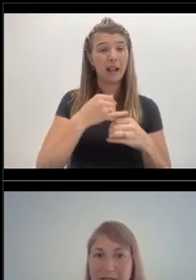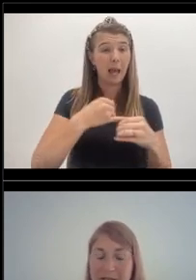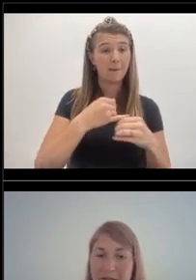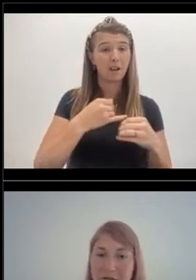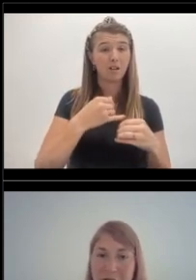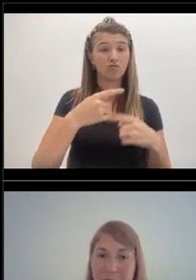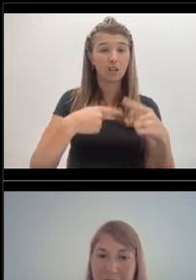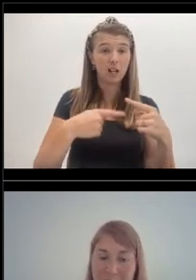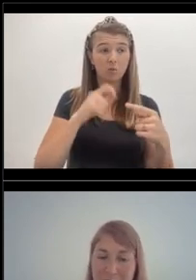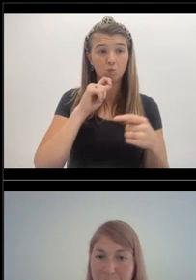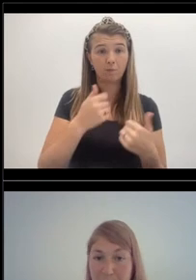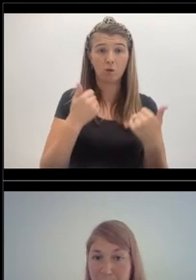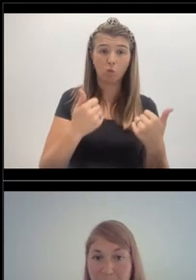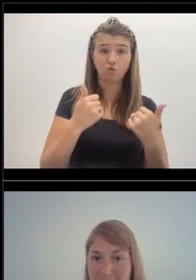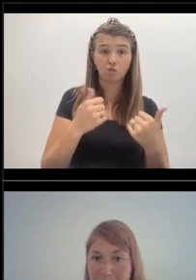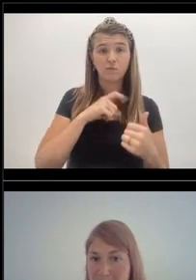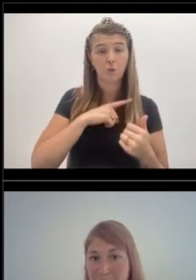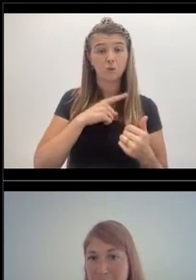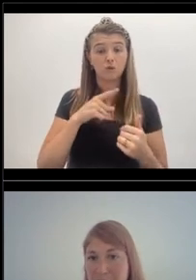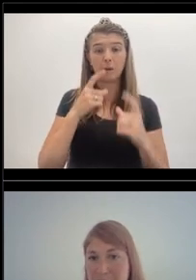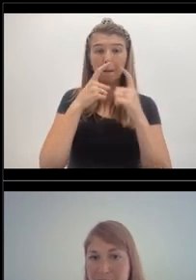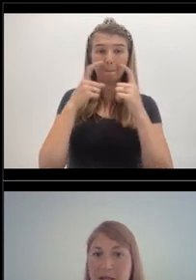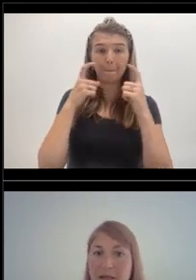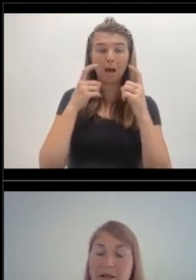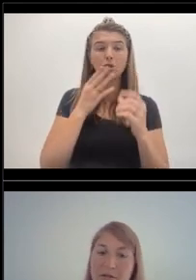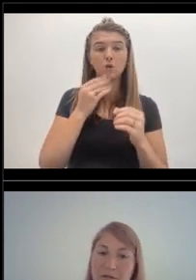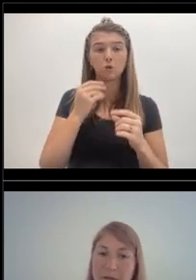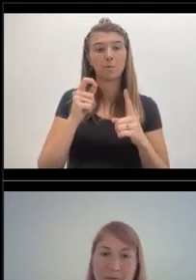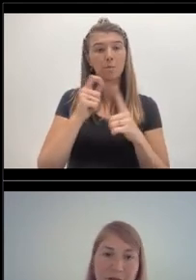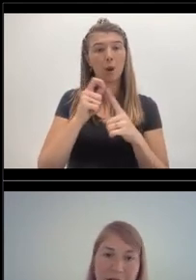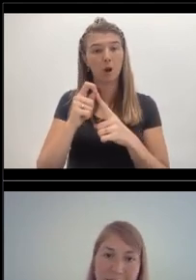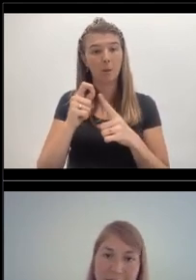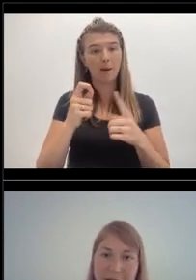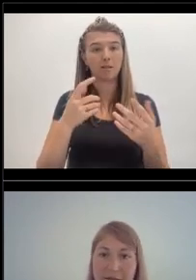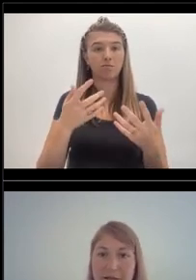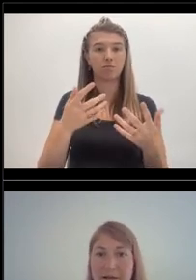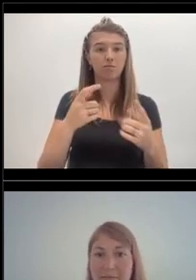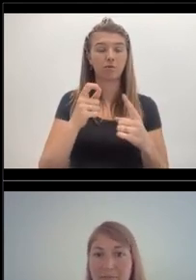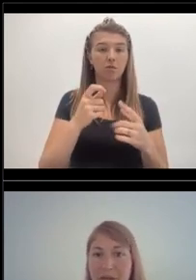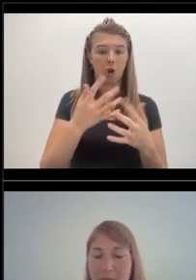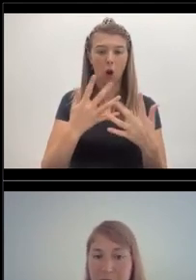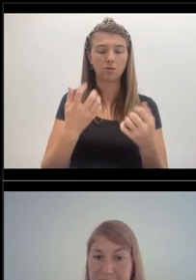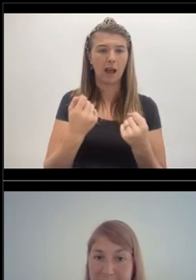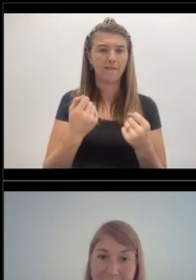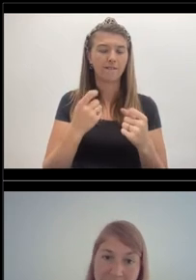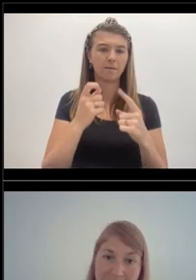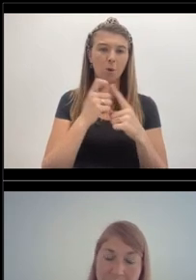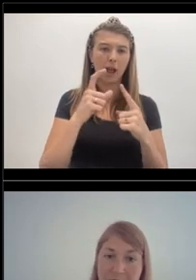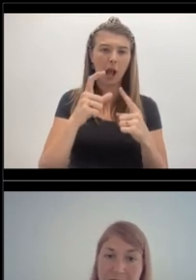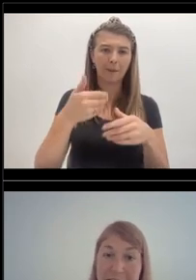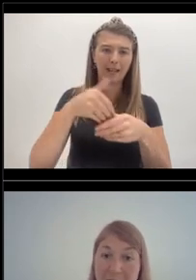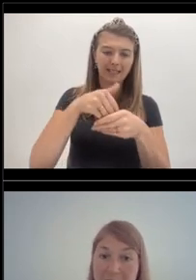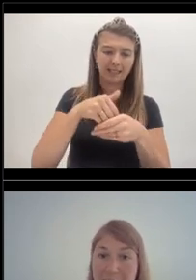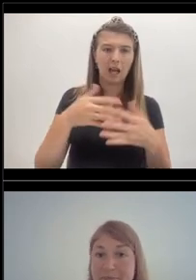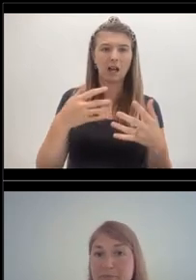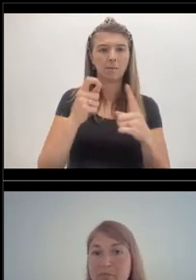these masks are usually made from polypropylene in the most cases. It can also be polycarbonate, polystyrene